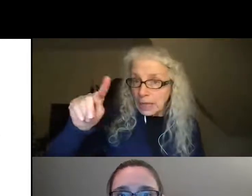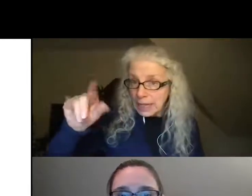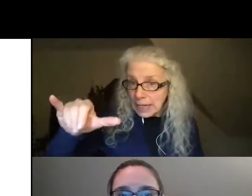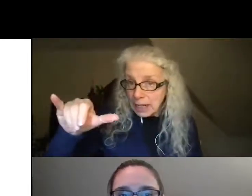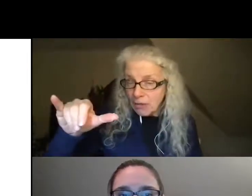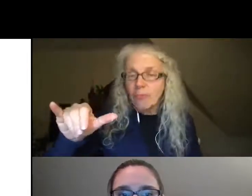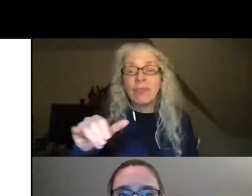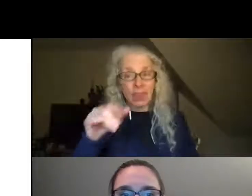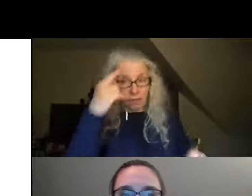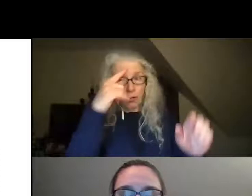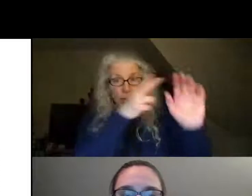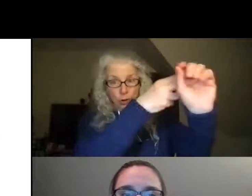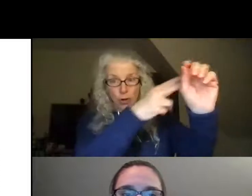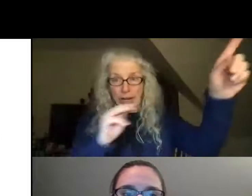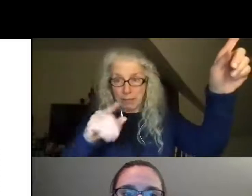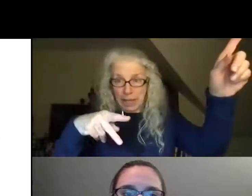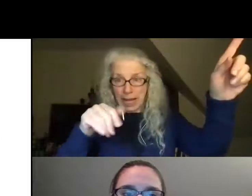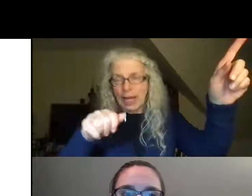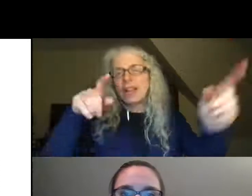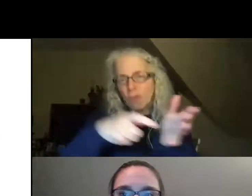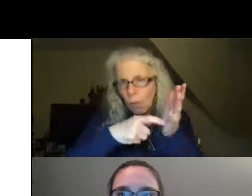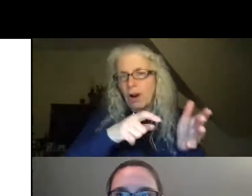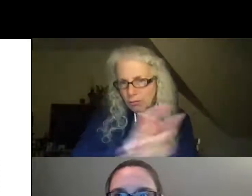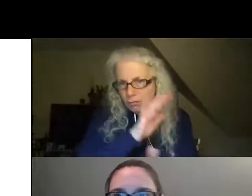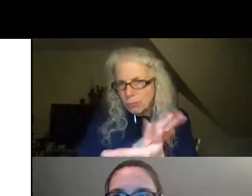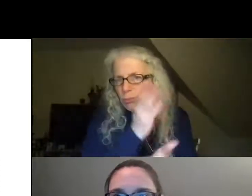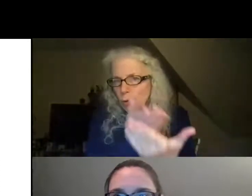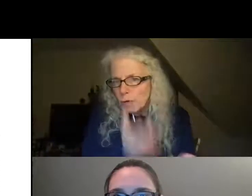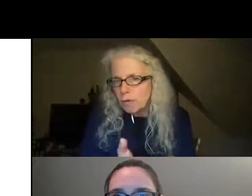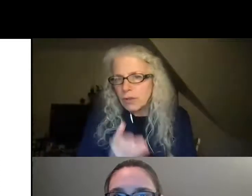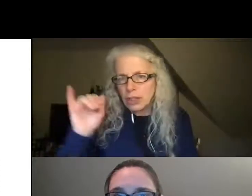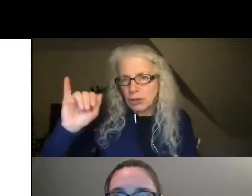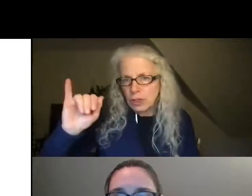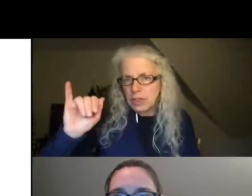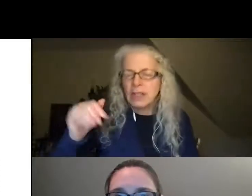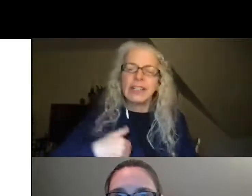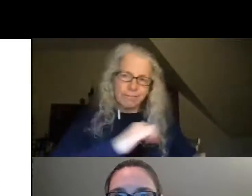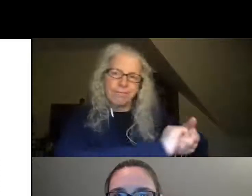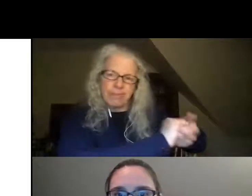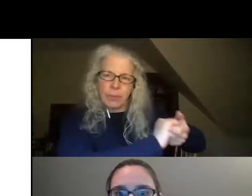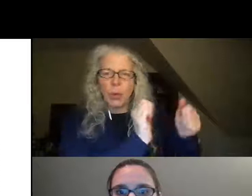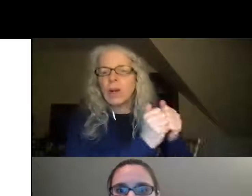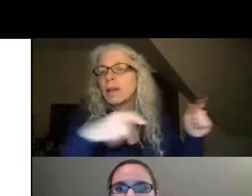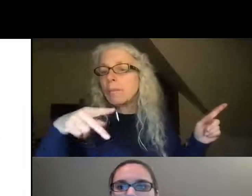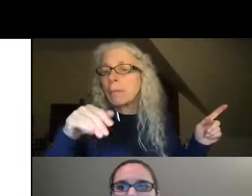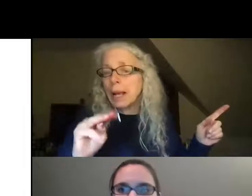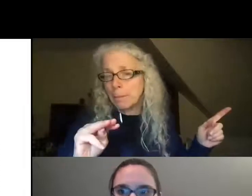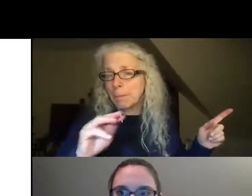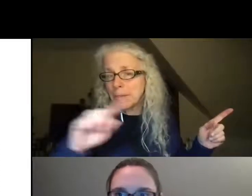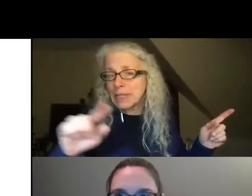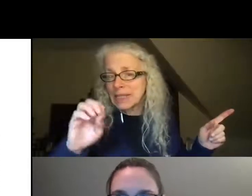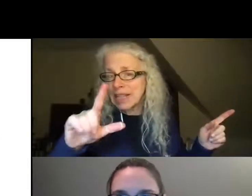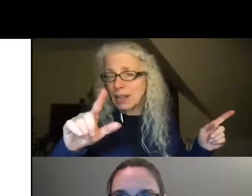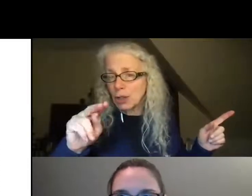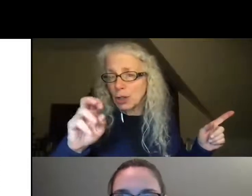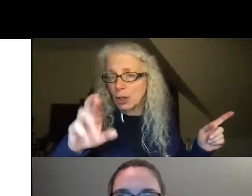the master pricing agreement. I collaborate that with Pam because she puts the packets together